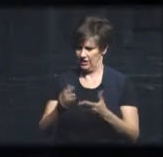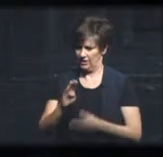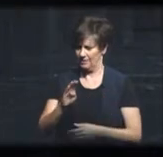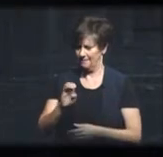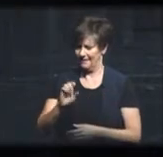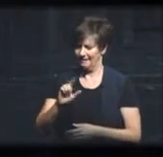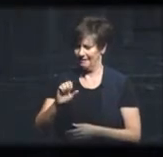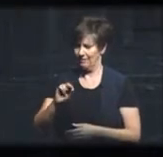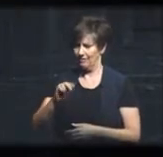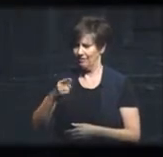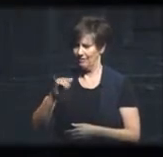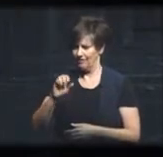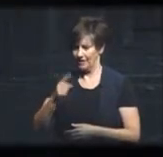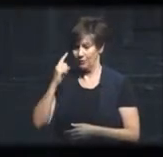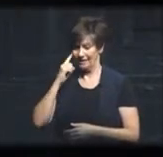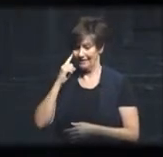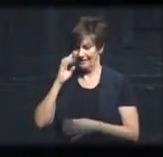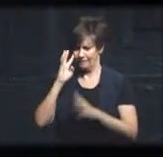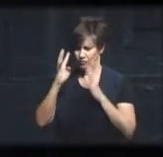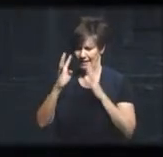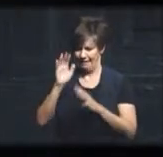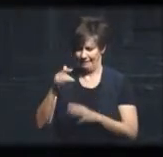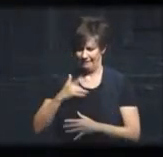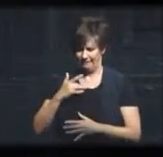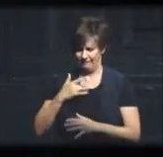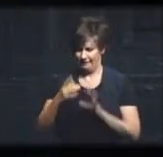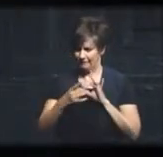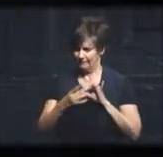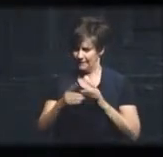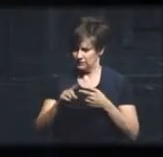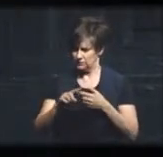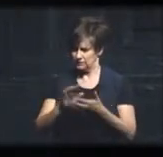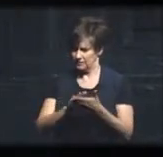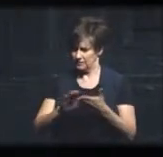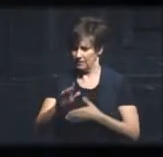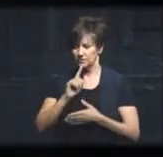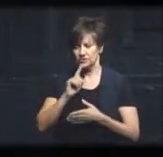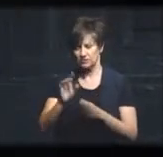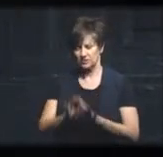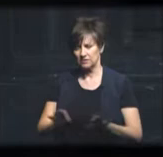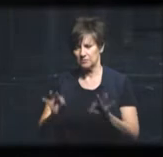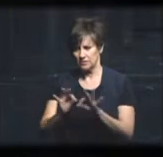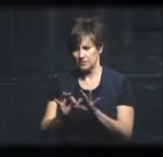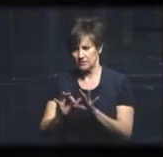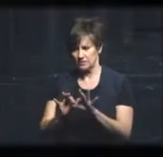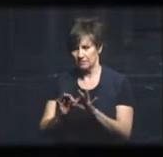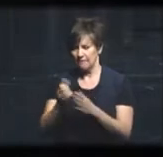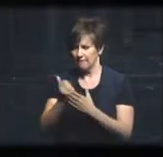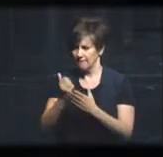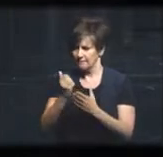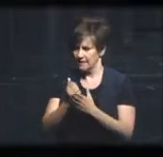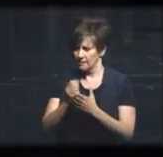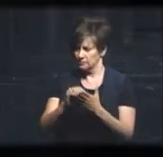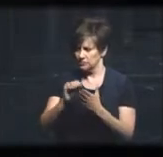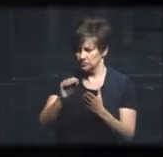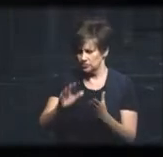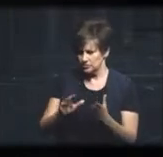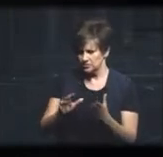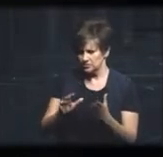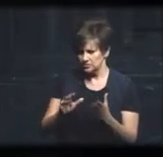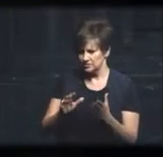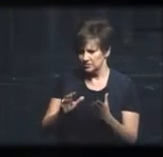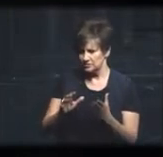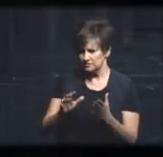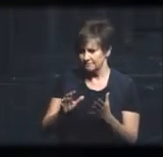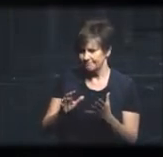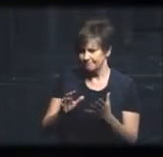that creating a sense of belonging and connectedness to the college is really the key there. It helps students be able to ask. It makes